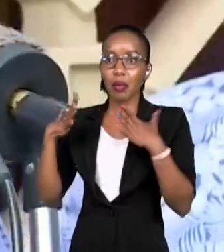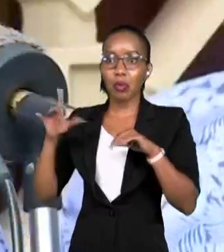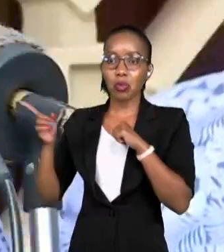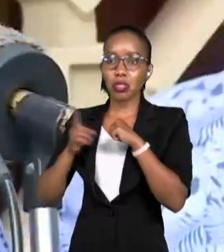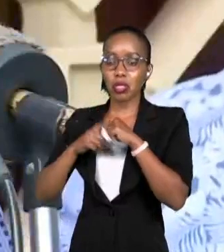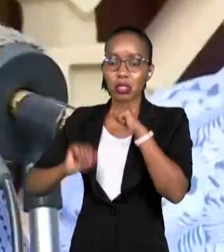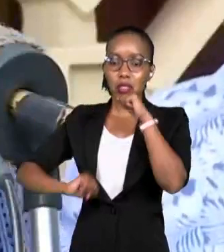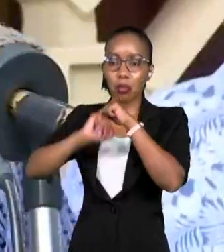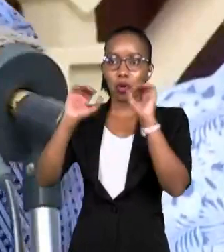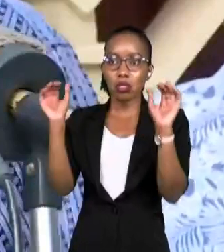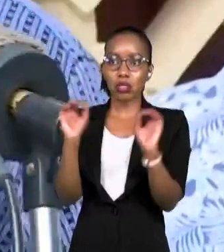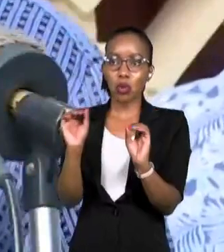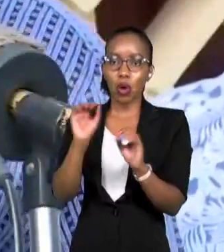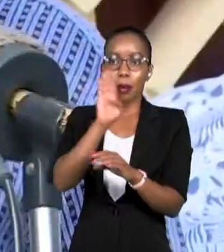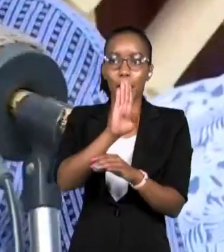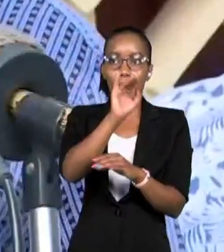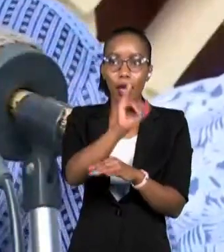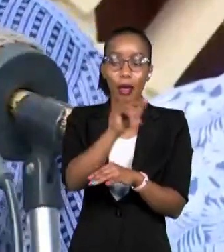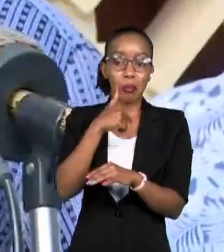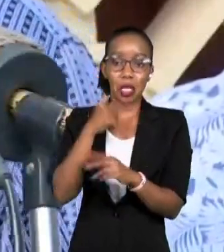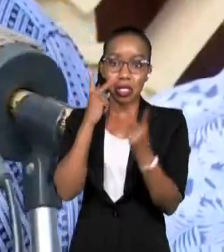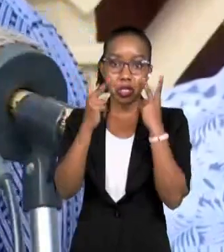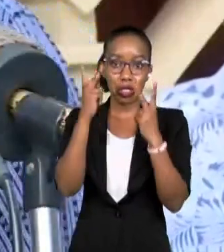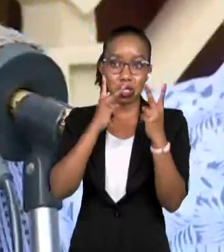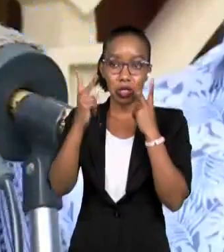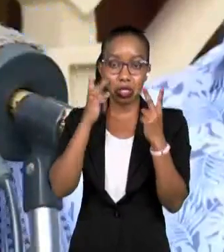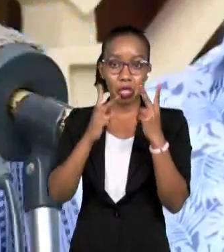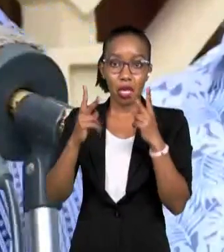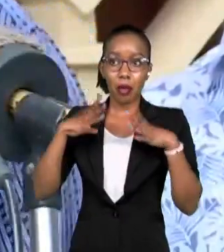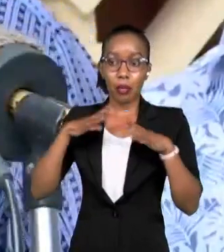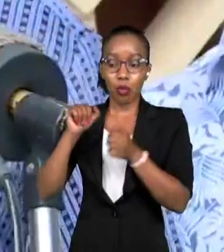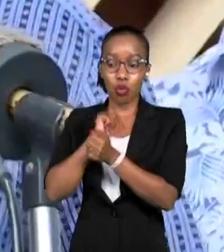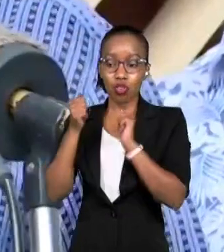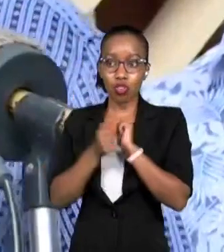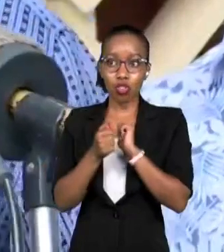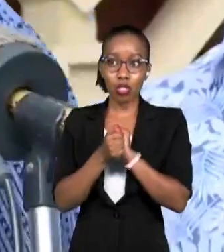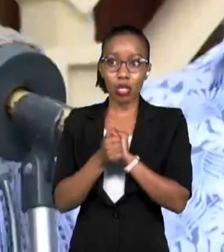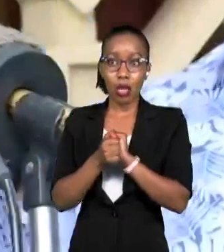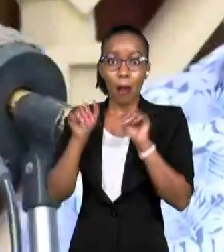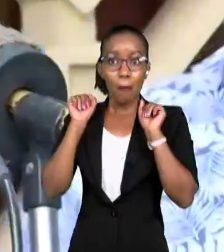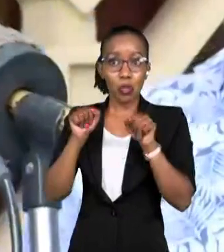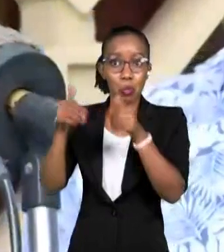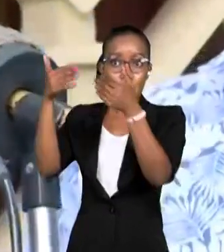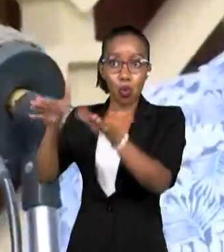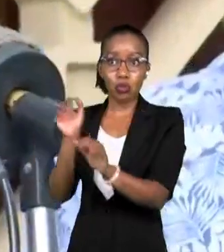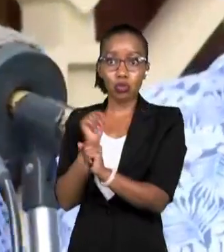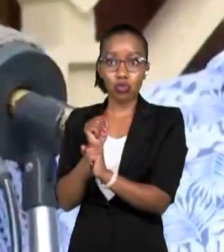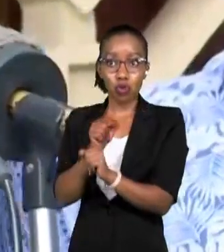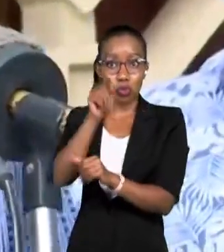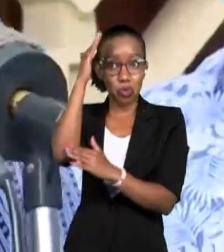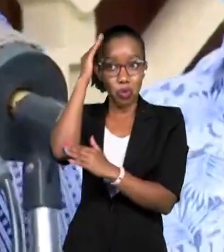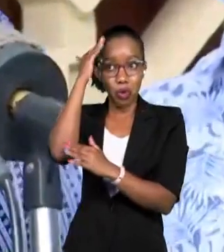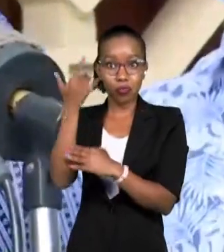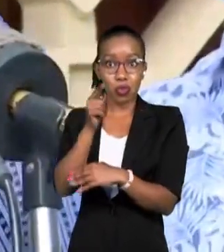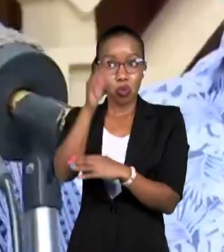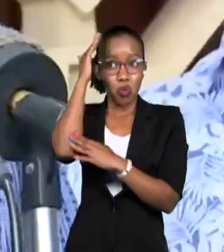bill from the National Assembly. The rate I am seeing, people are falling here. But these numbers can make somebody lose his job, you know that. You know